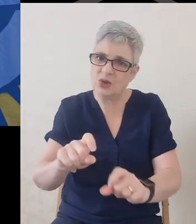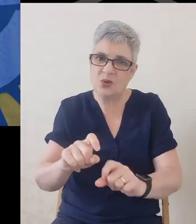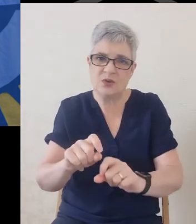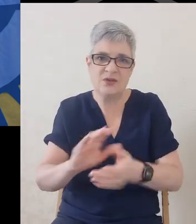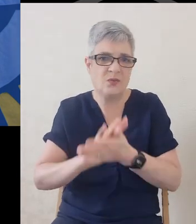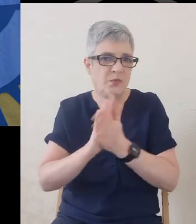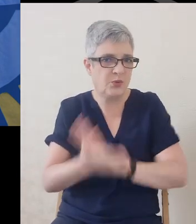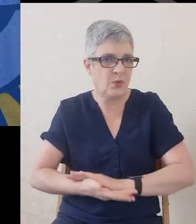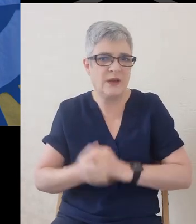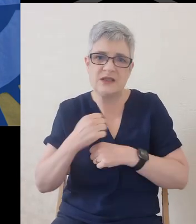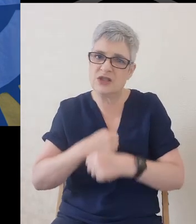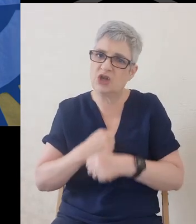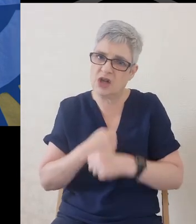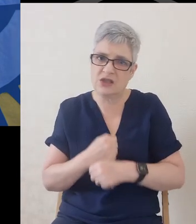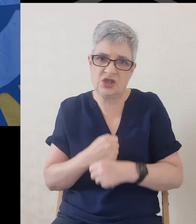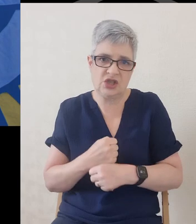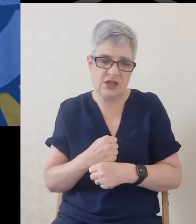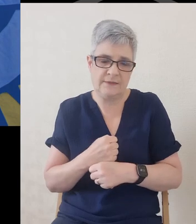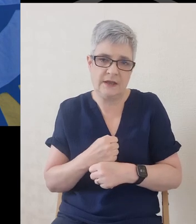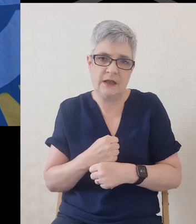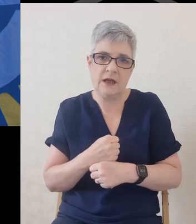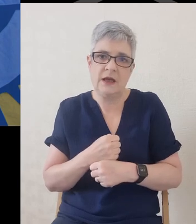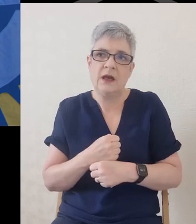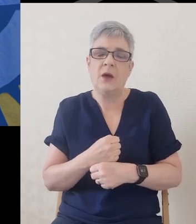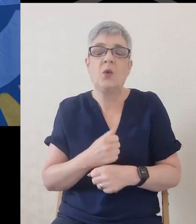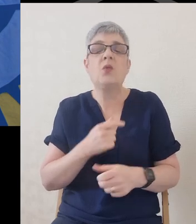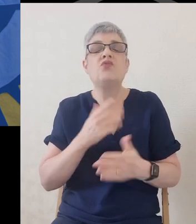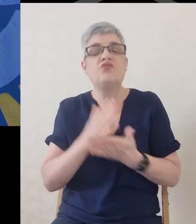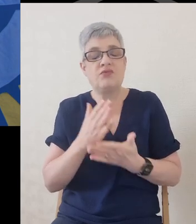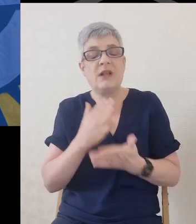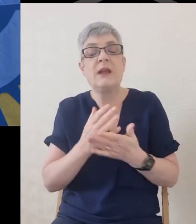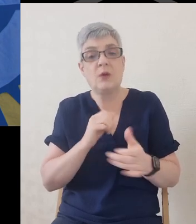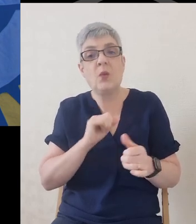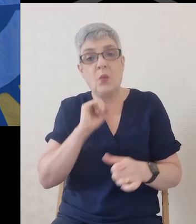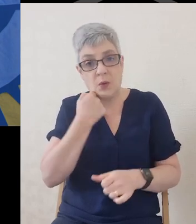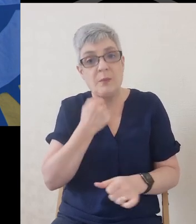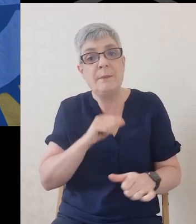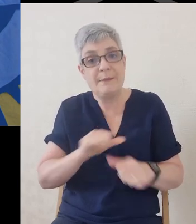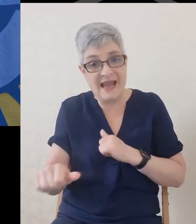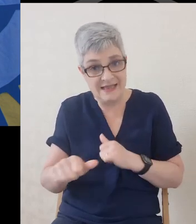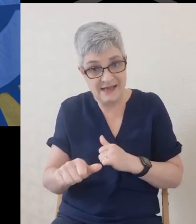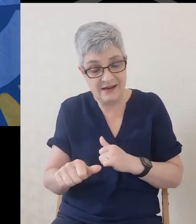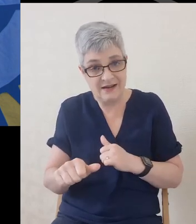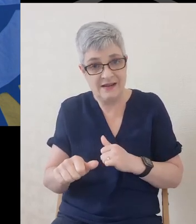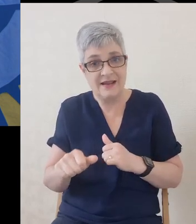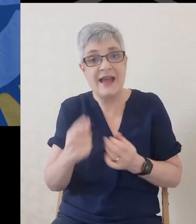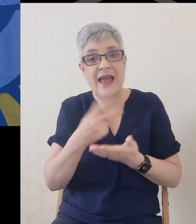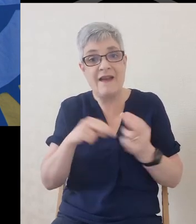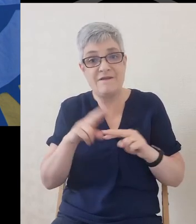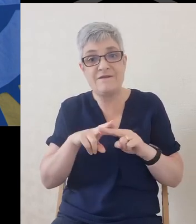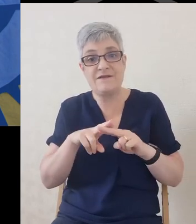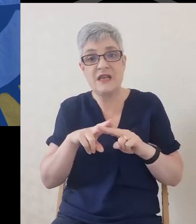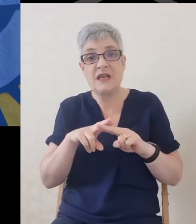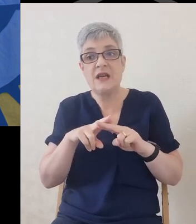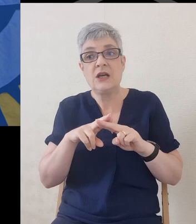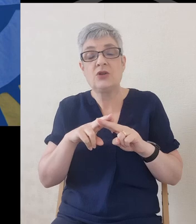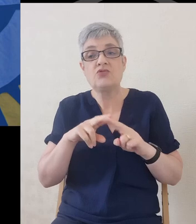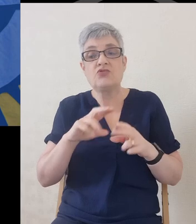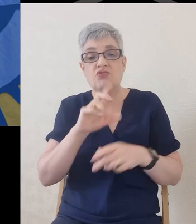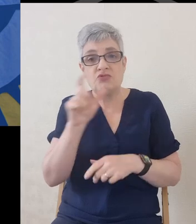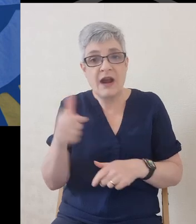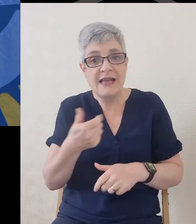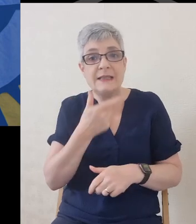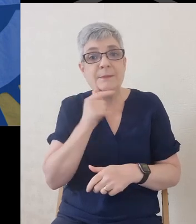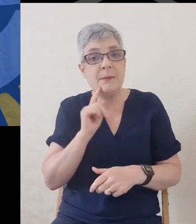church. It would be far better if there was more of a searching, questioning attitude amongst Christ's